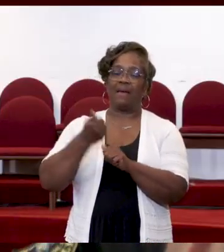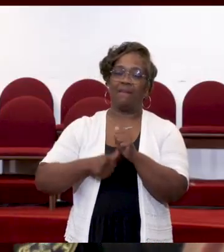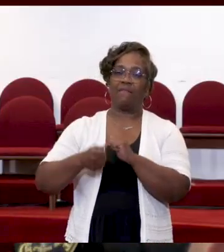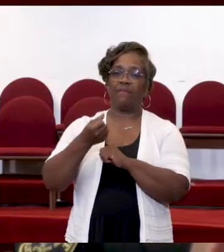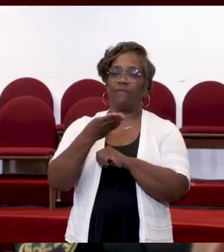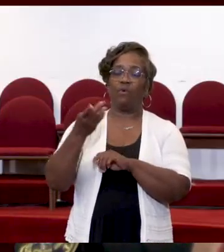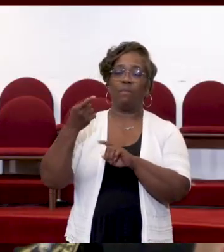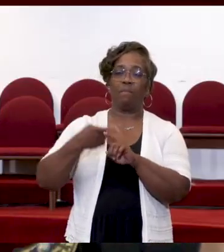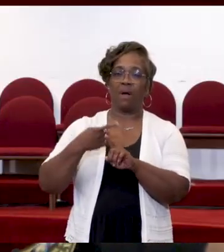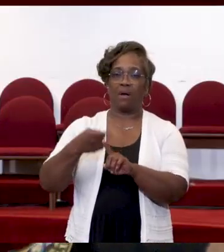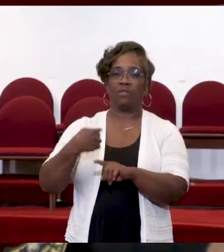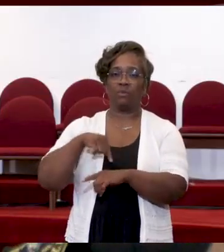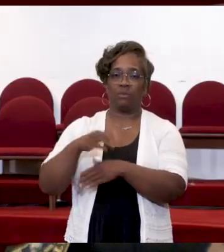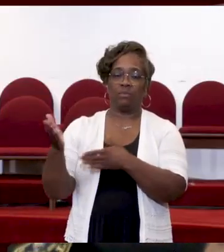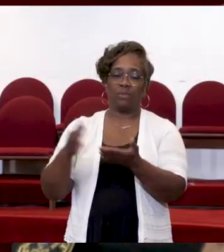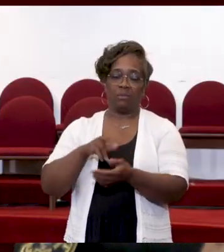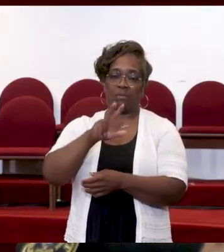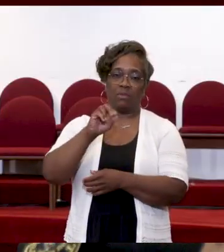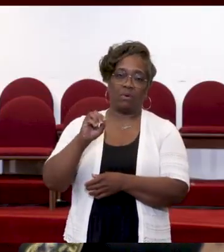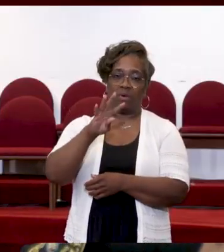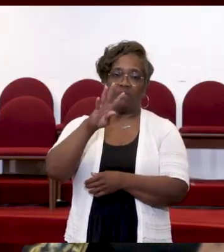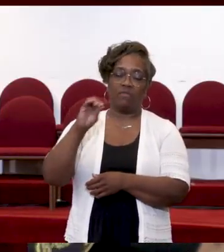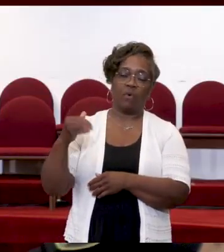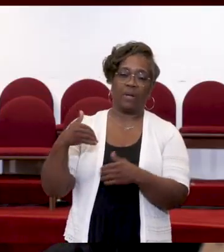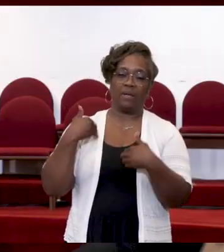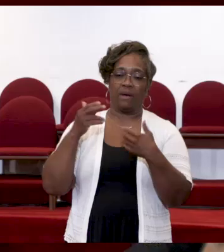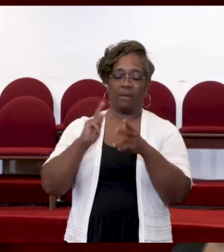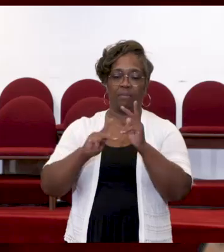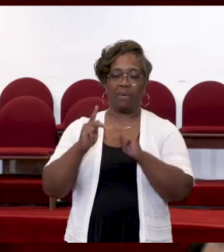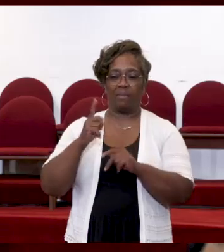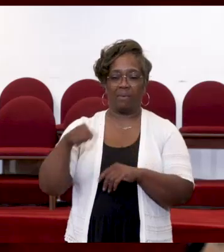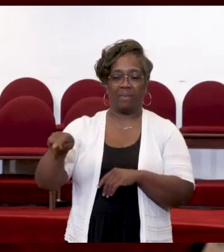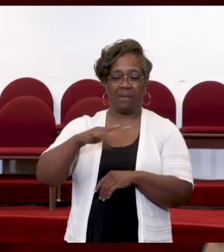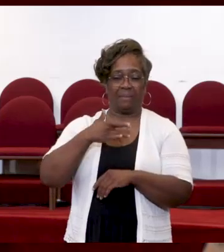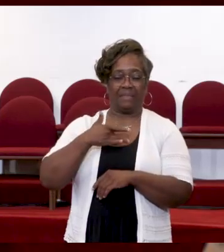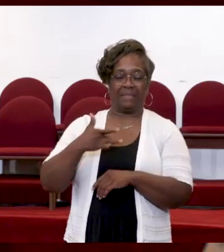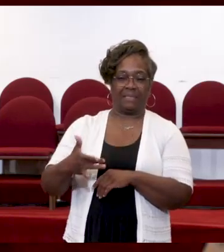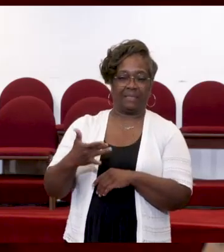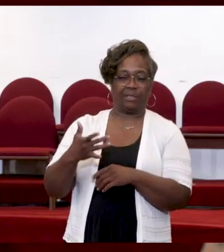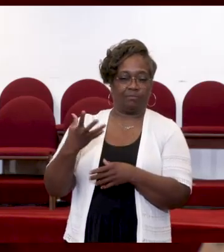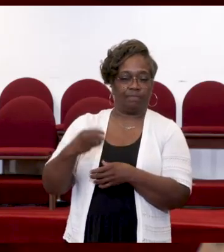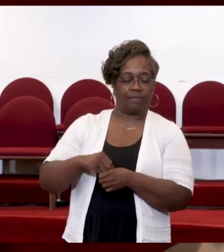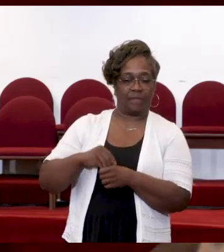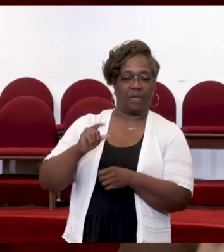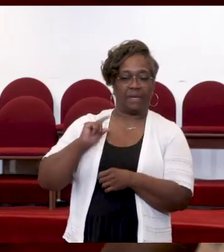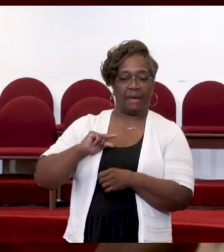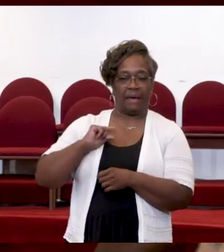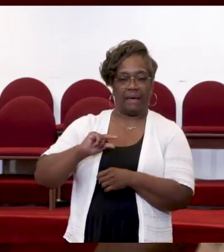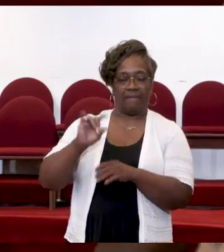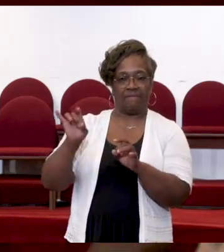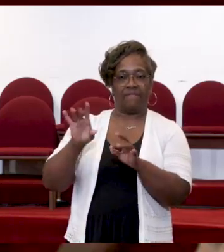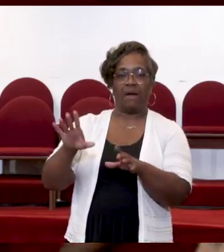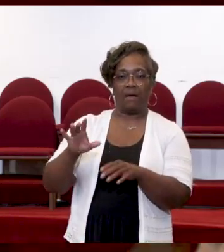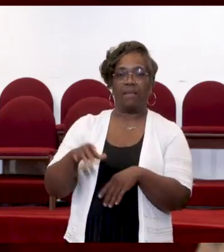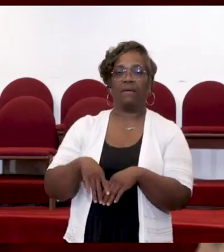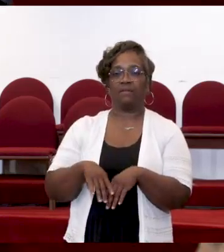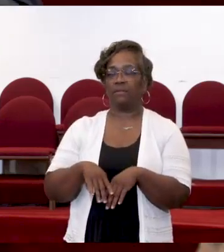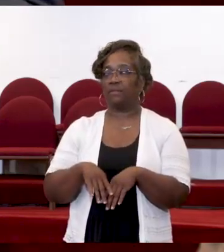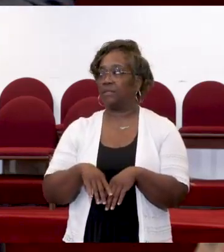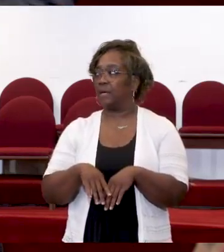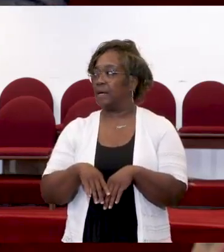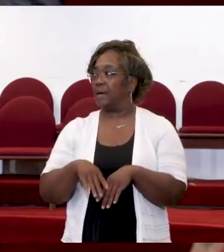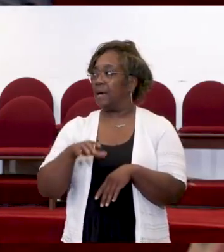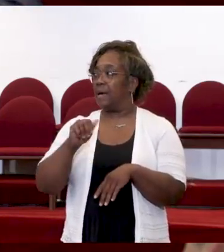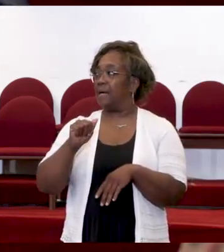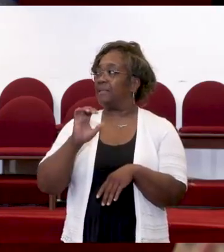people who we believe are likely to be in the middle of the gang violence, and we do have a mother speak. But, Assistant Chief,